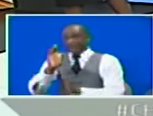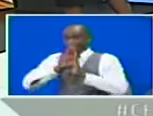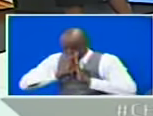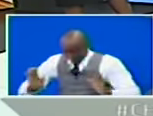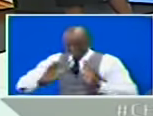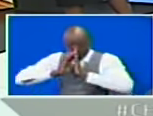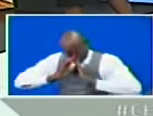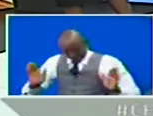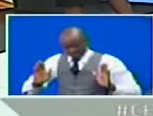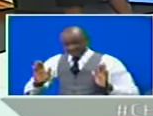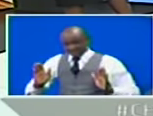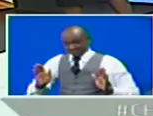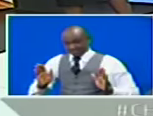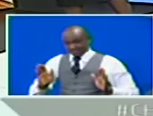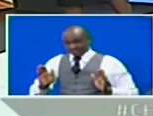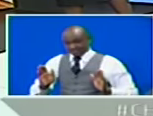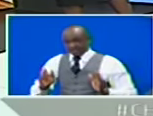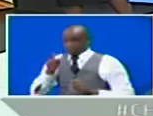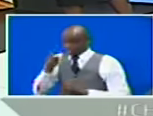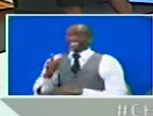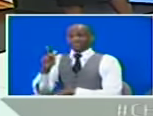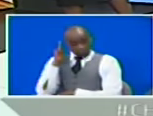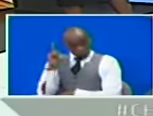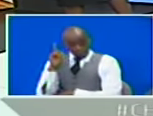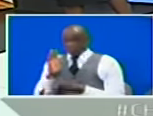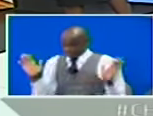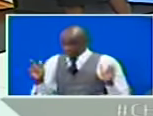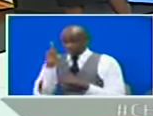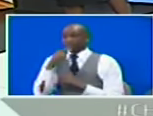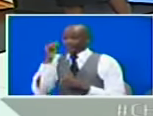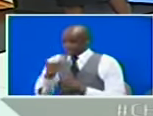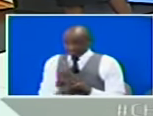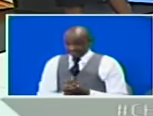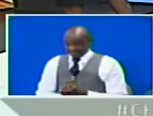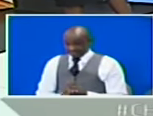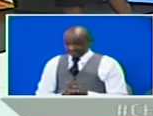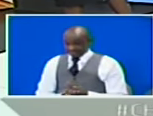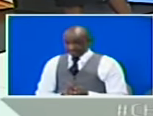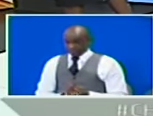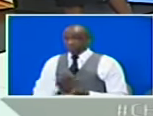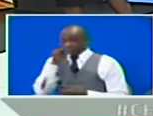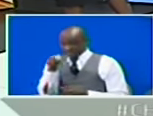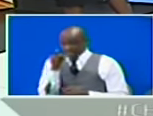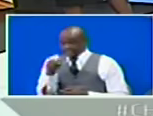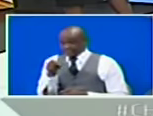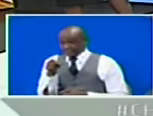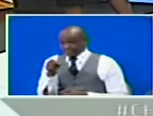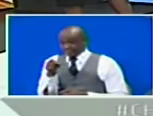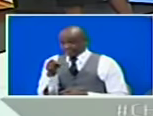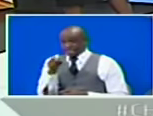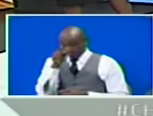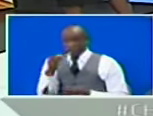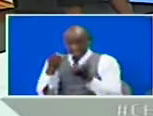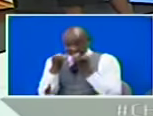development alone. Okay. Yes. So this is the law. Yes. Okay. This is the law. All right. So that is the match that was